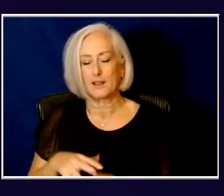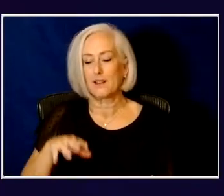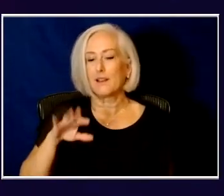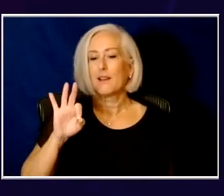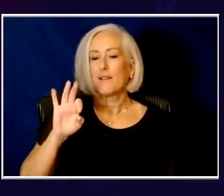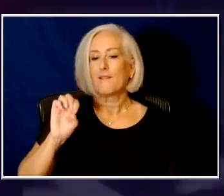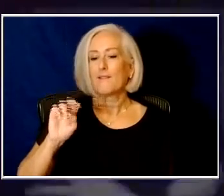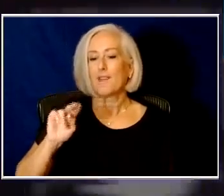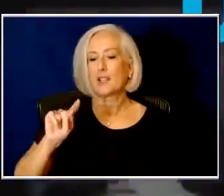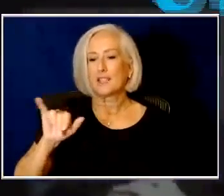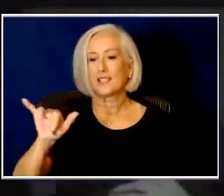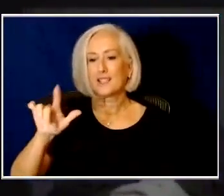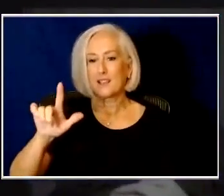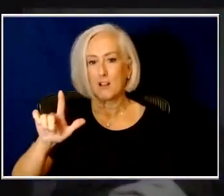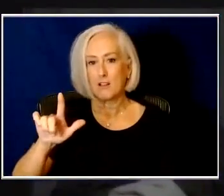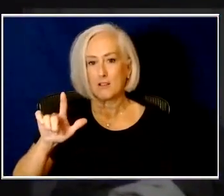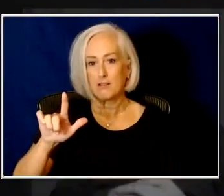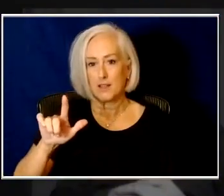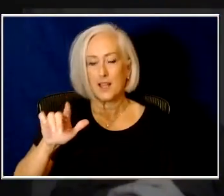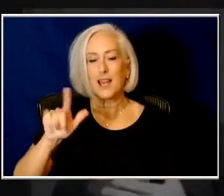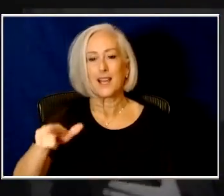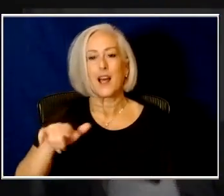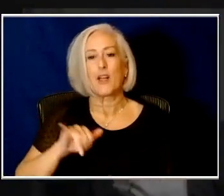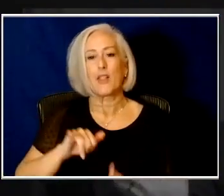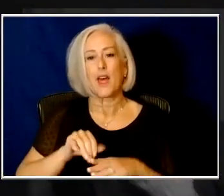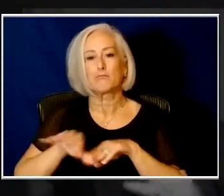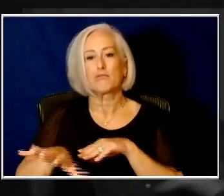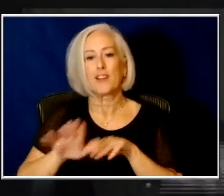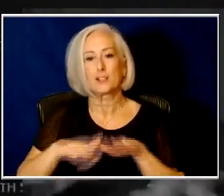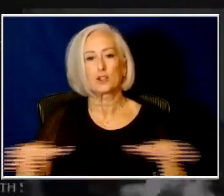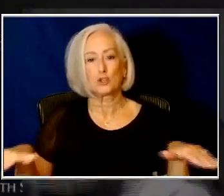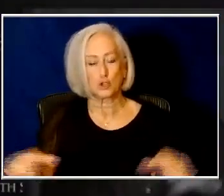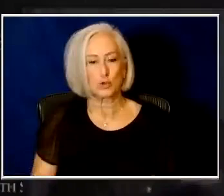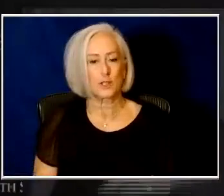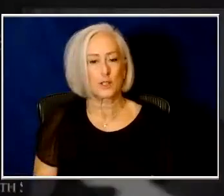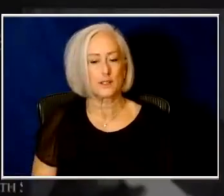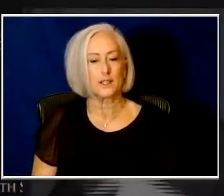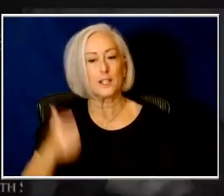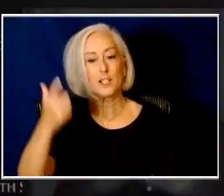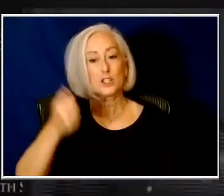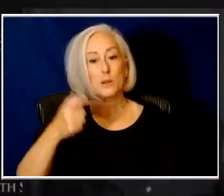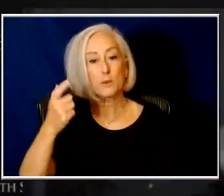Thursday morning at 10. Subscribe to our Morning Medical Update and Open